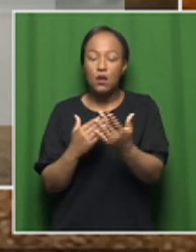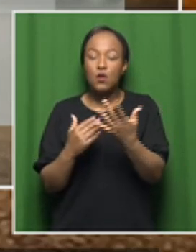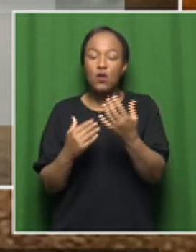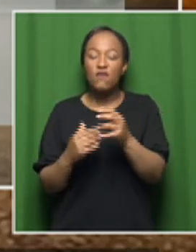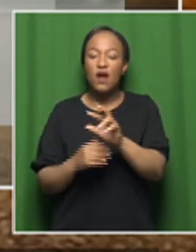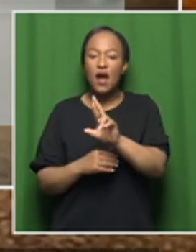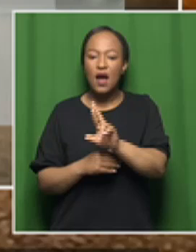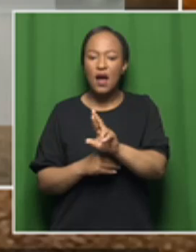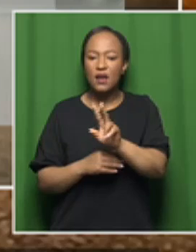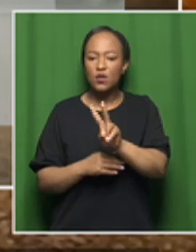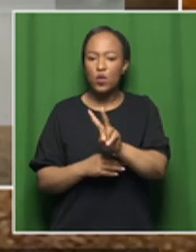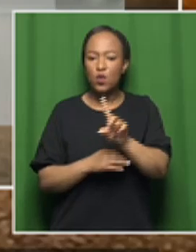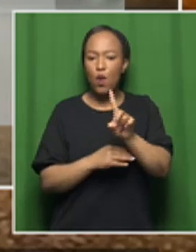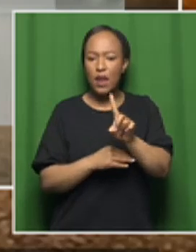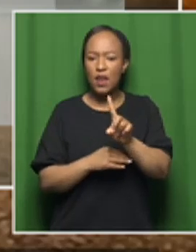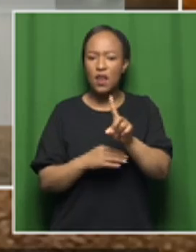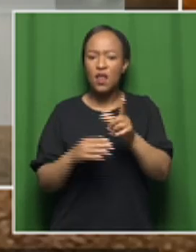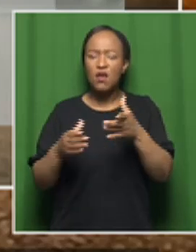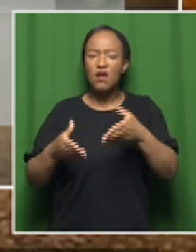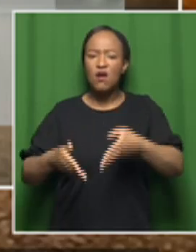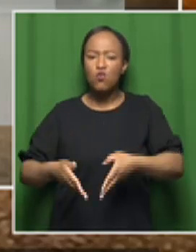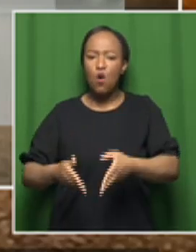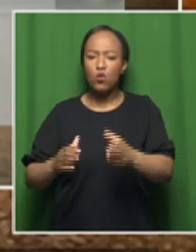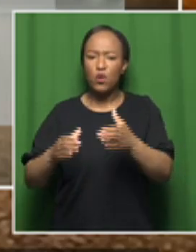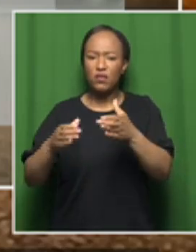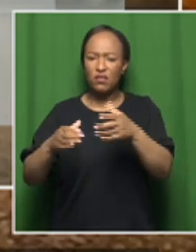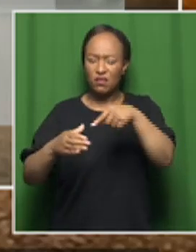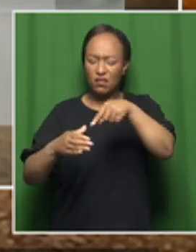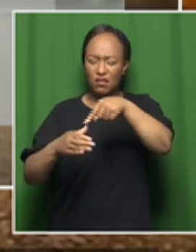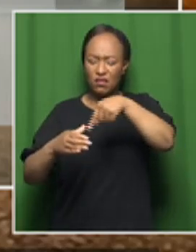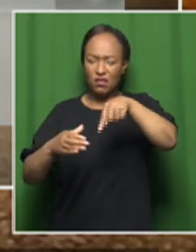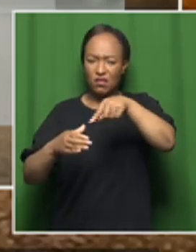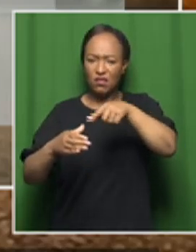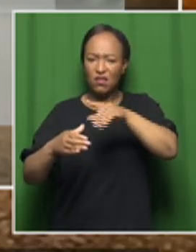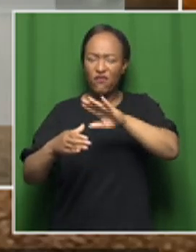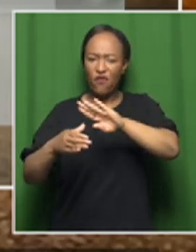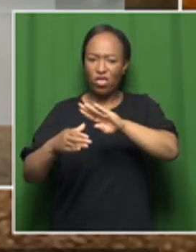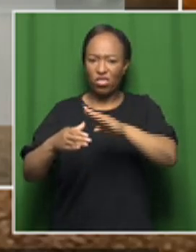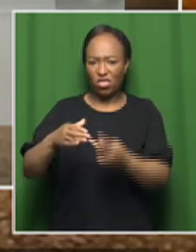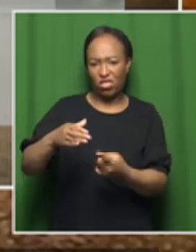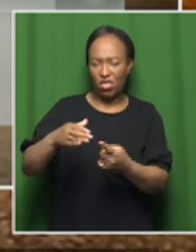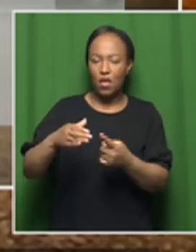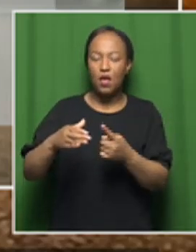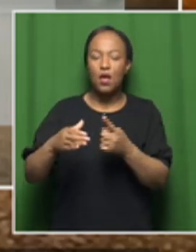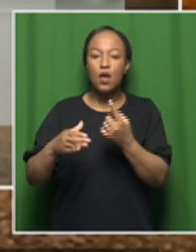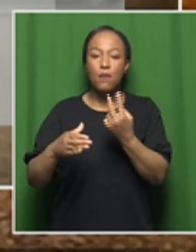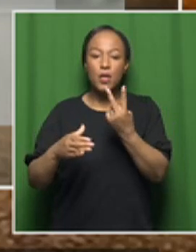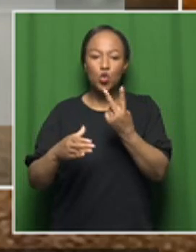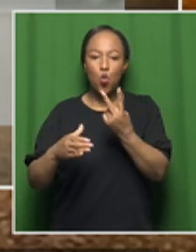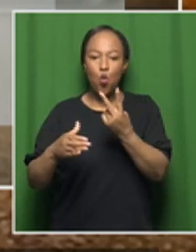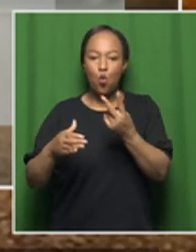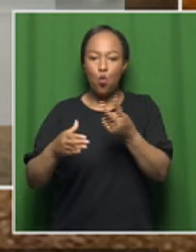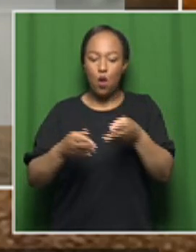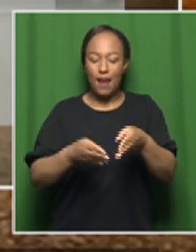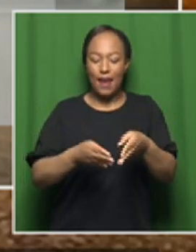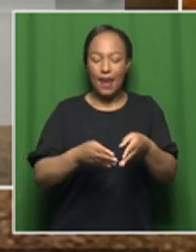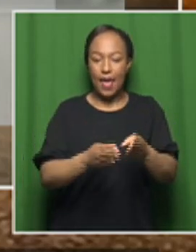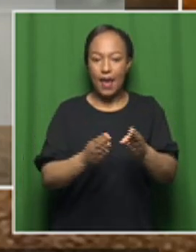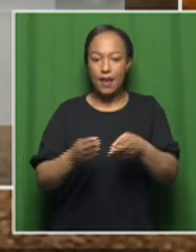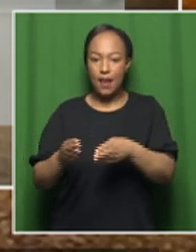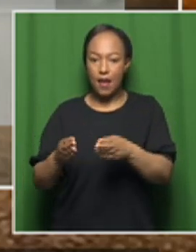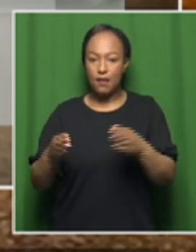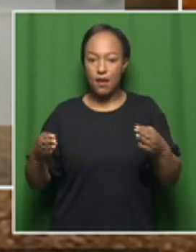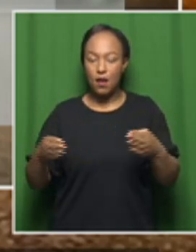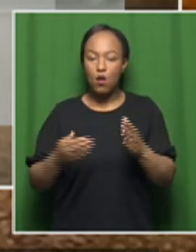that's been there forever at Clayville, just after Olifantsfontein Road. So 2 lanes will be closed for repair works. It all kicks off